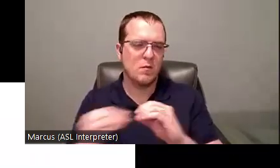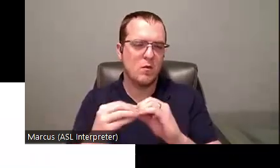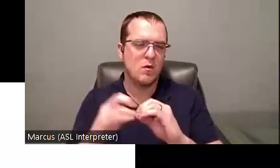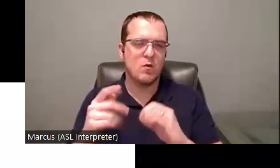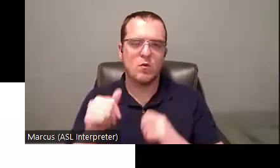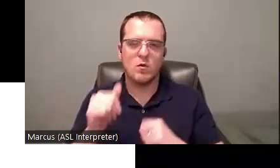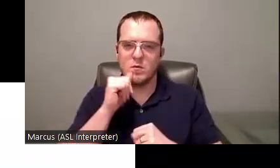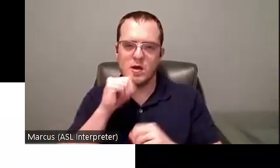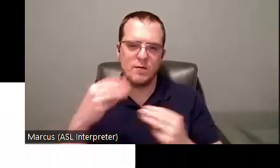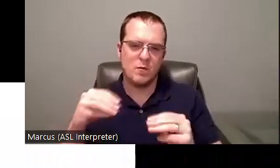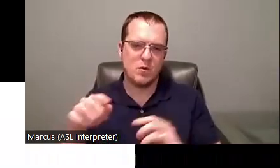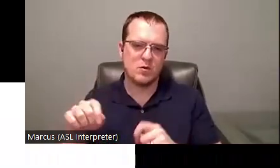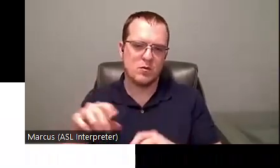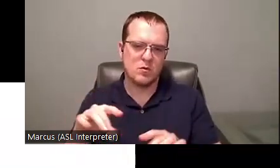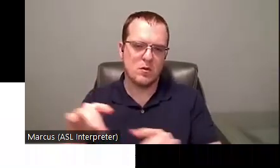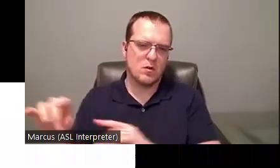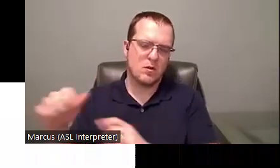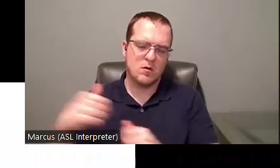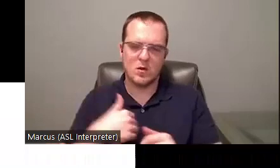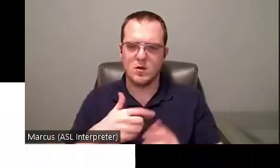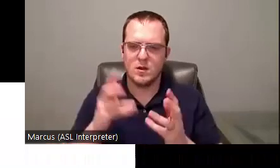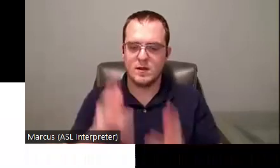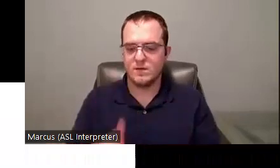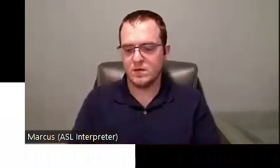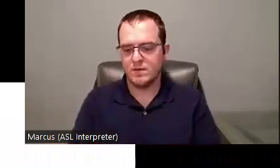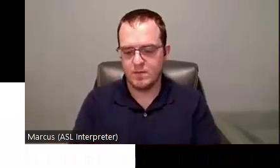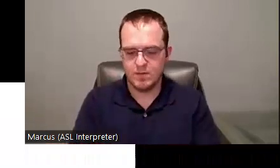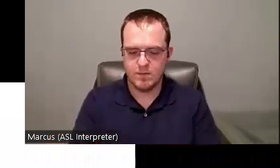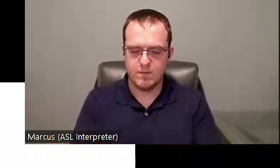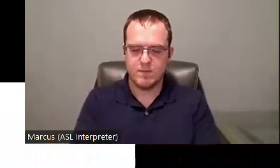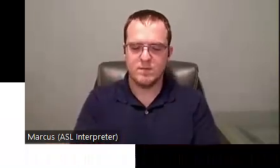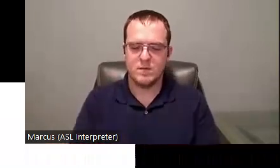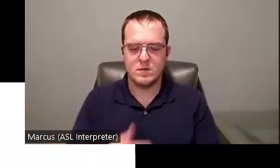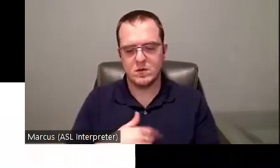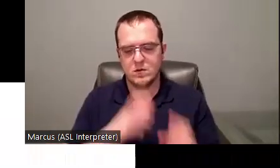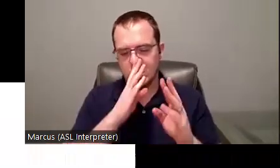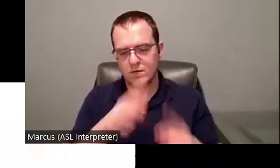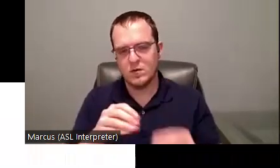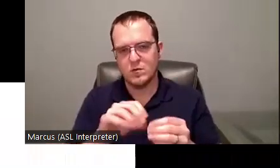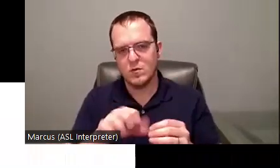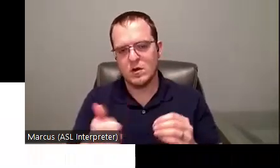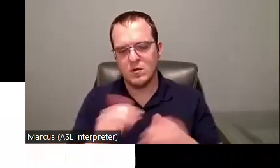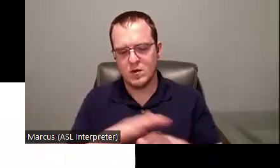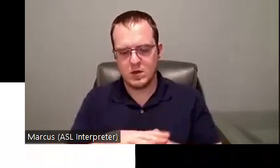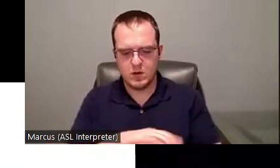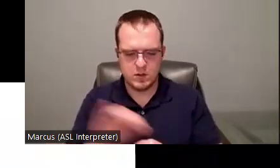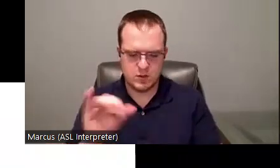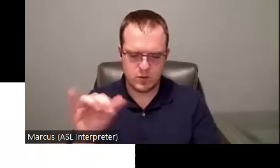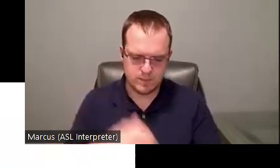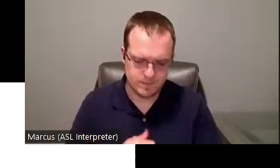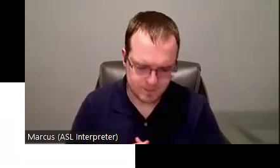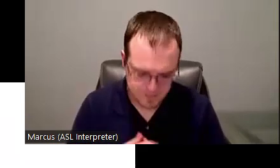up, where we've kind of left off and allow us to maybe focus more deeply in certain areas. So thank